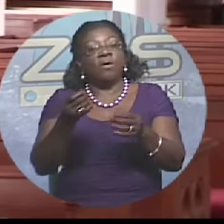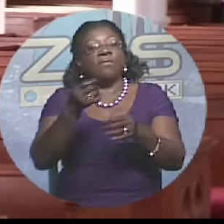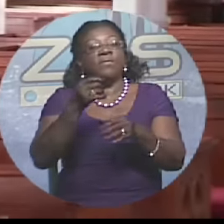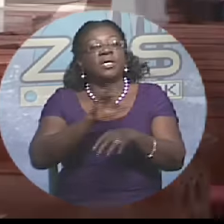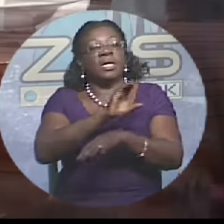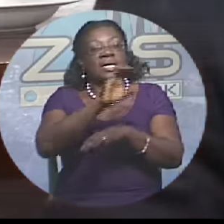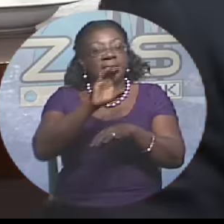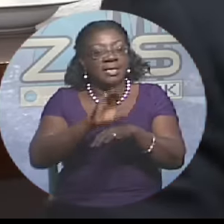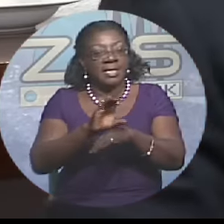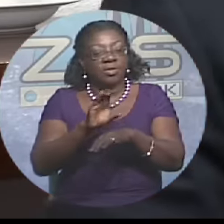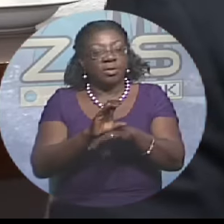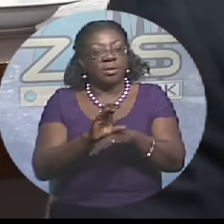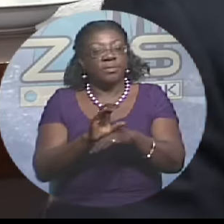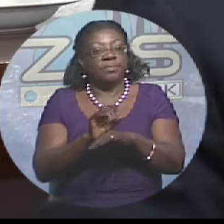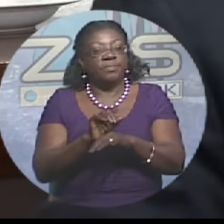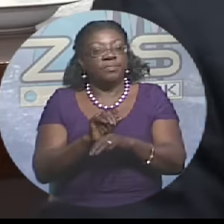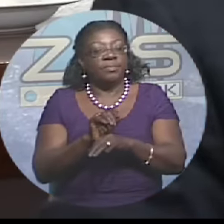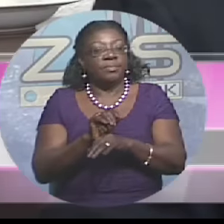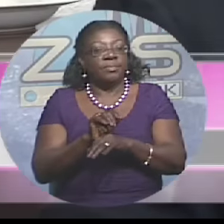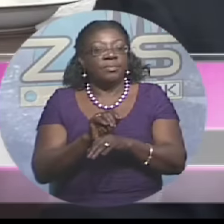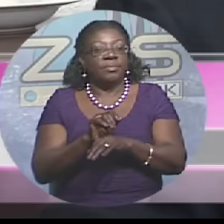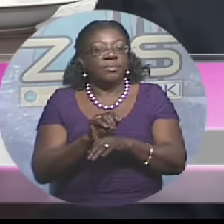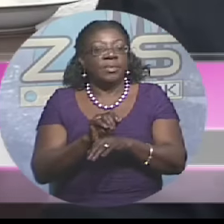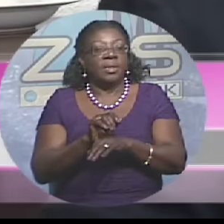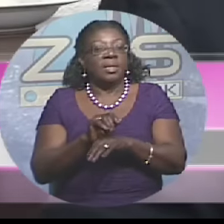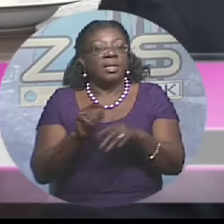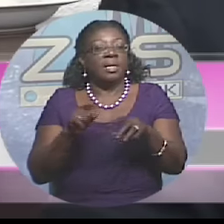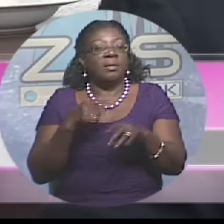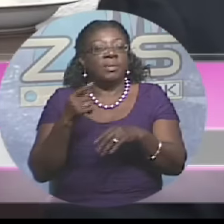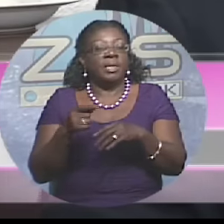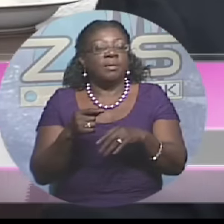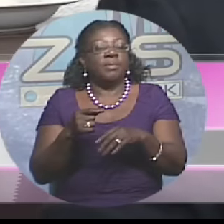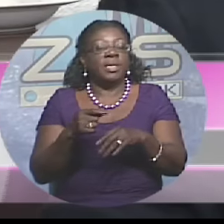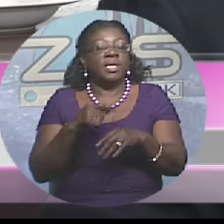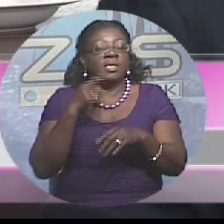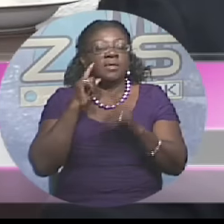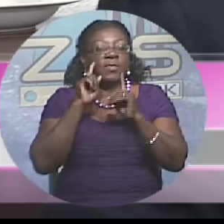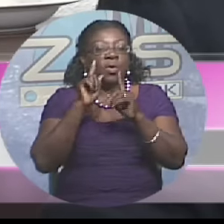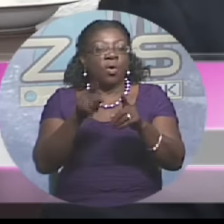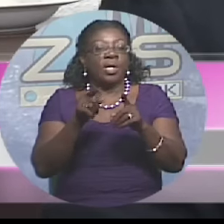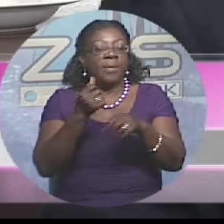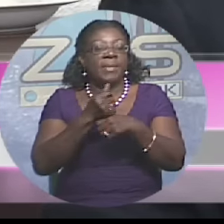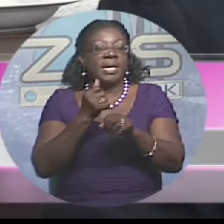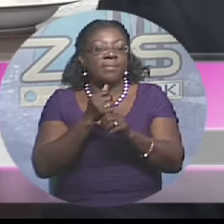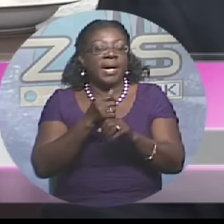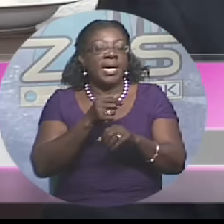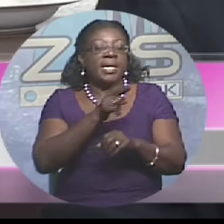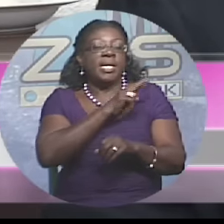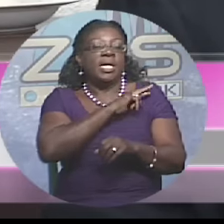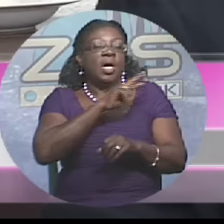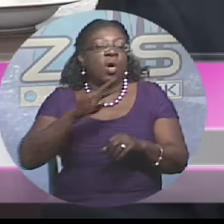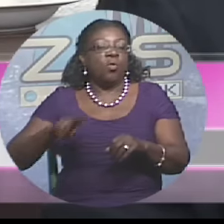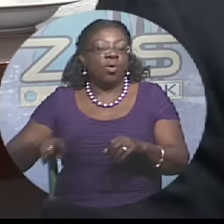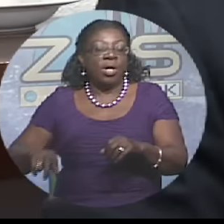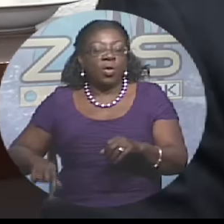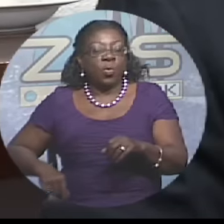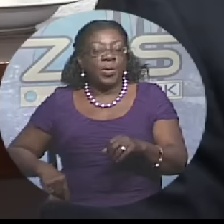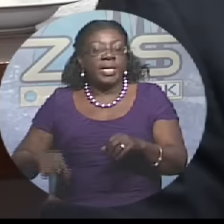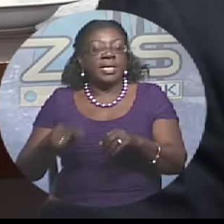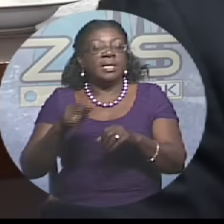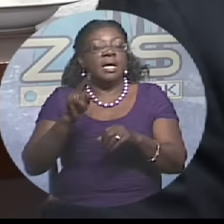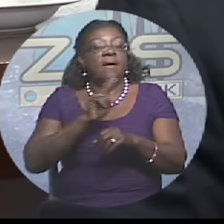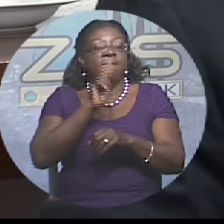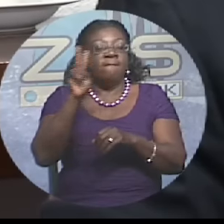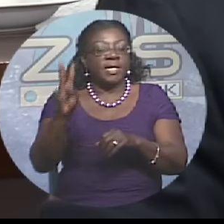It was highly significant, being premised upon a royal order made by Her Majesty Queen Victoria of Great Britain on the 4th